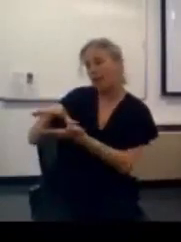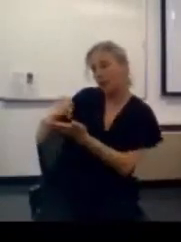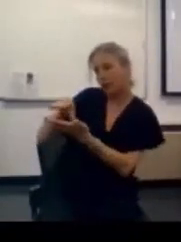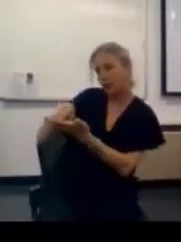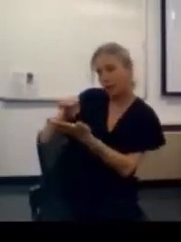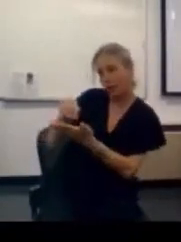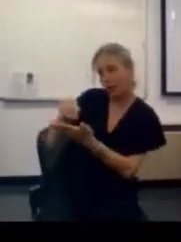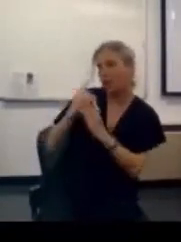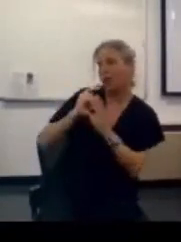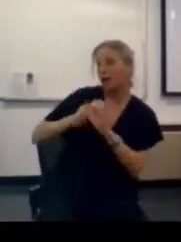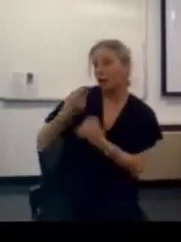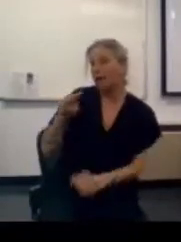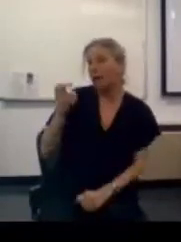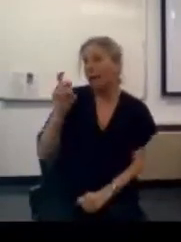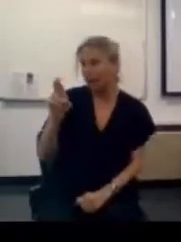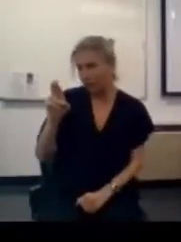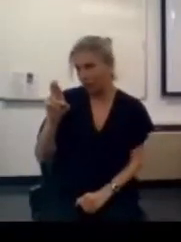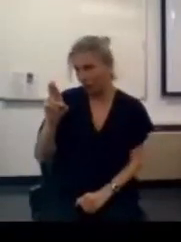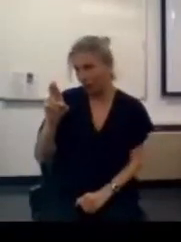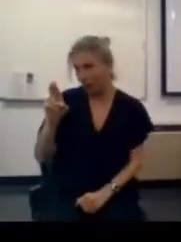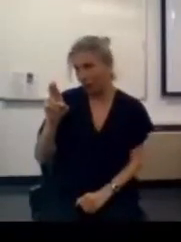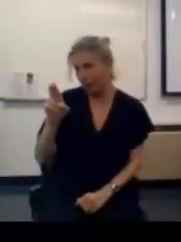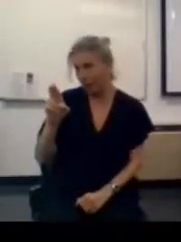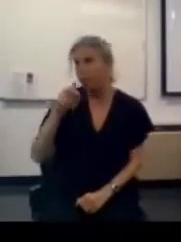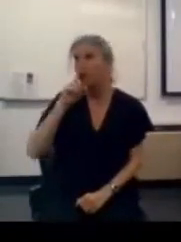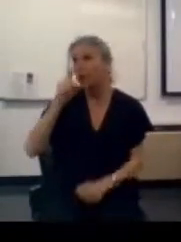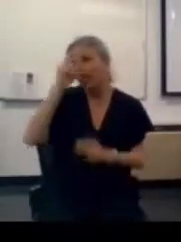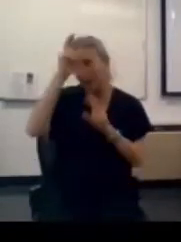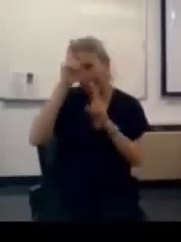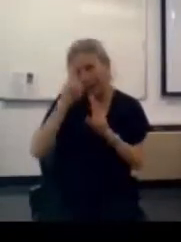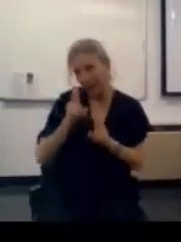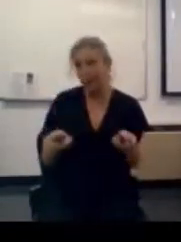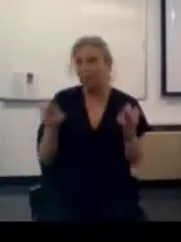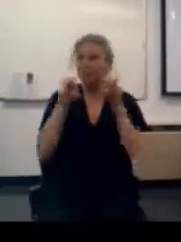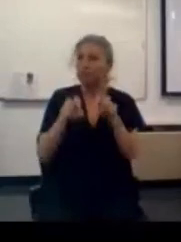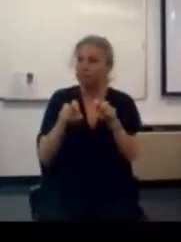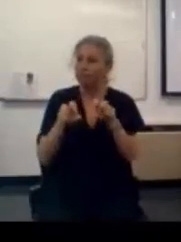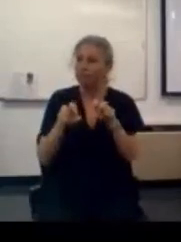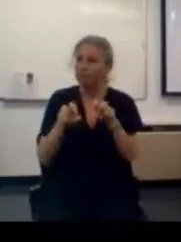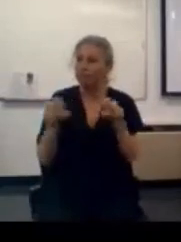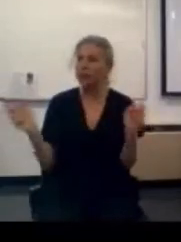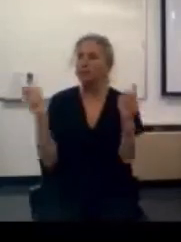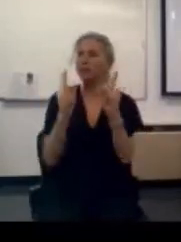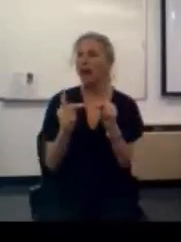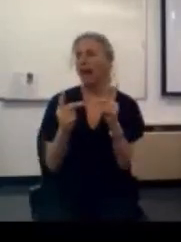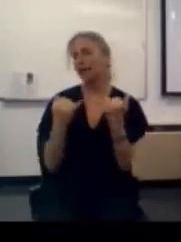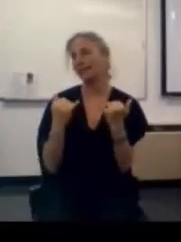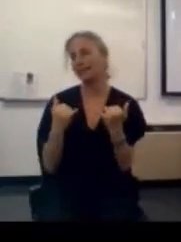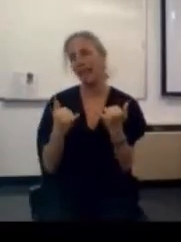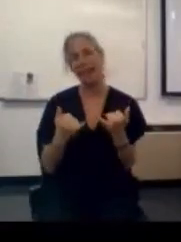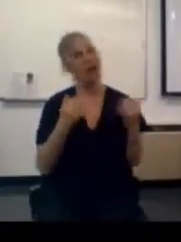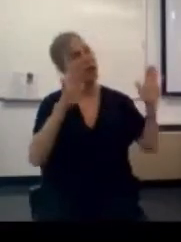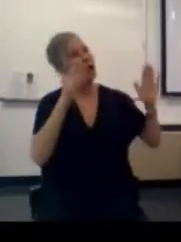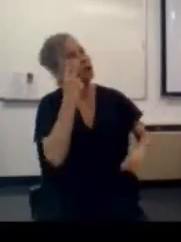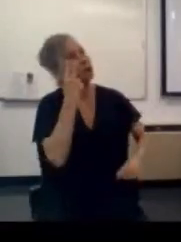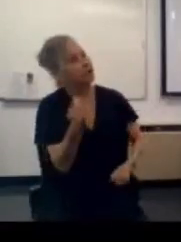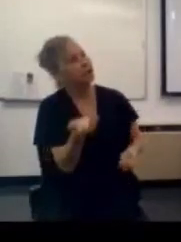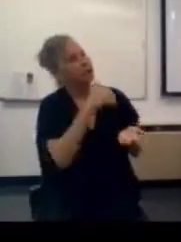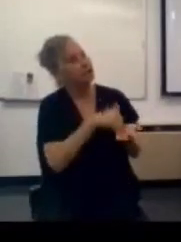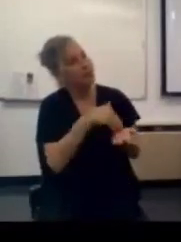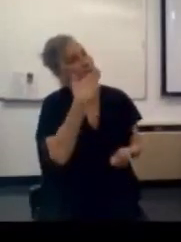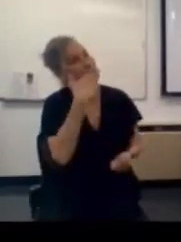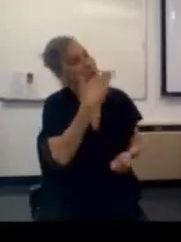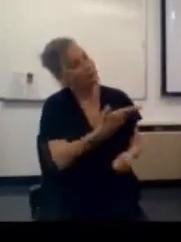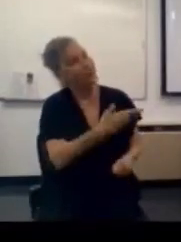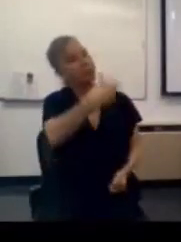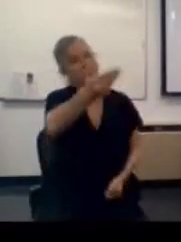Clarissa when I started my career in human resources at JPMorgan Chase, and so really it is my honor to kind of have a bit of a reunion here, and so